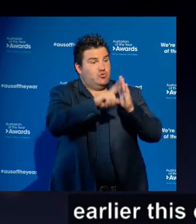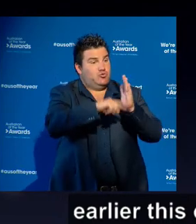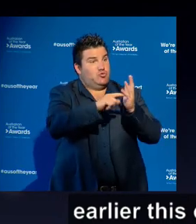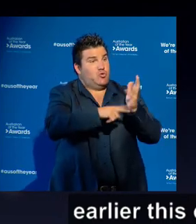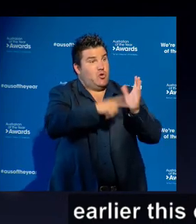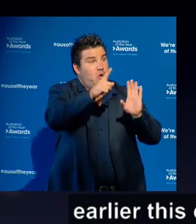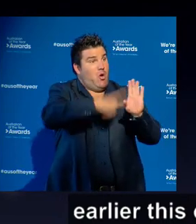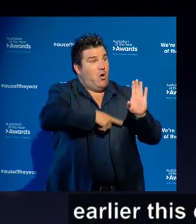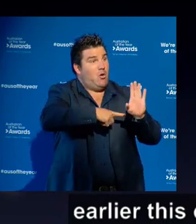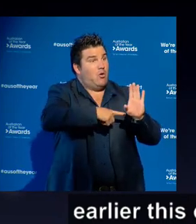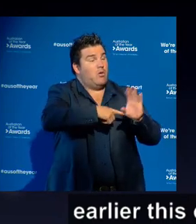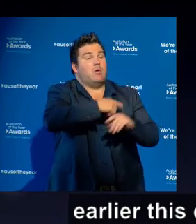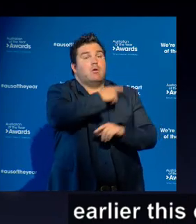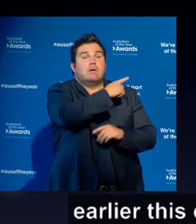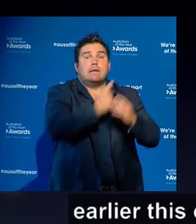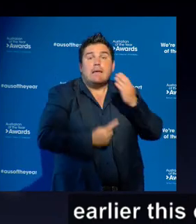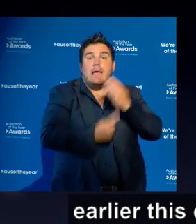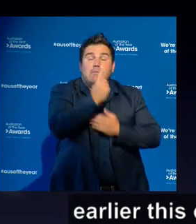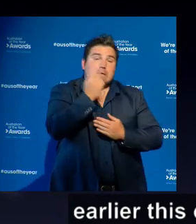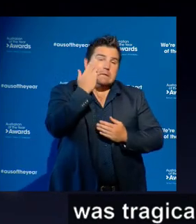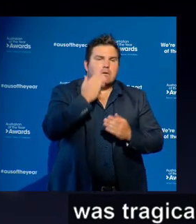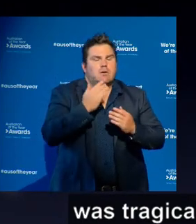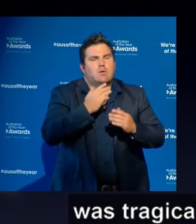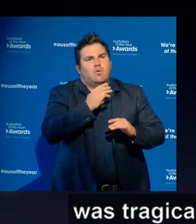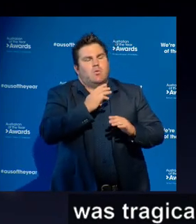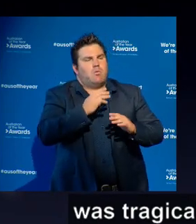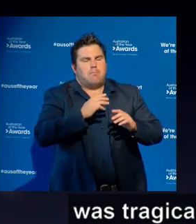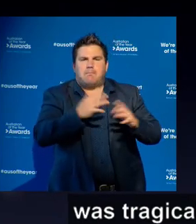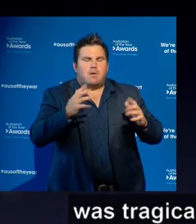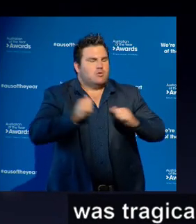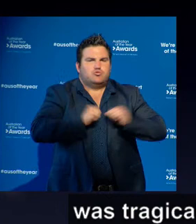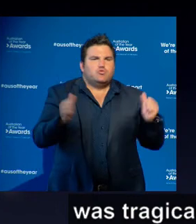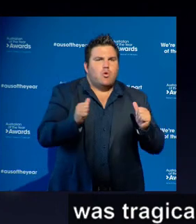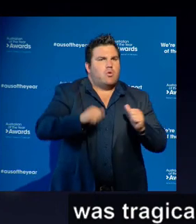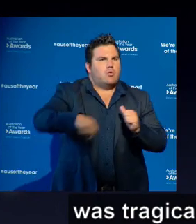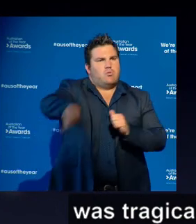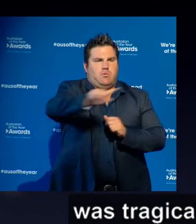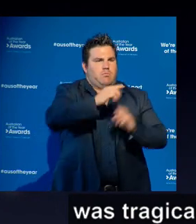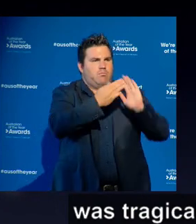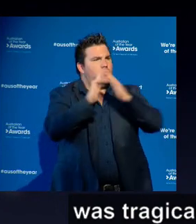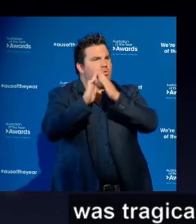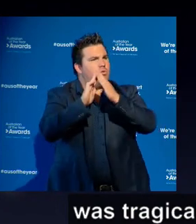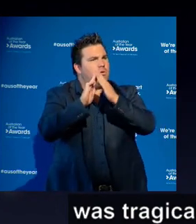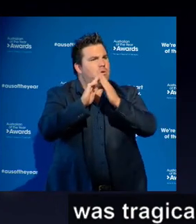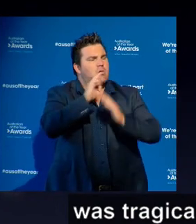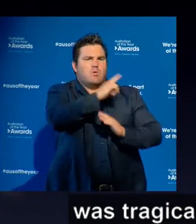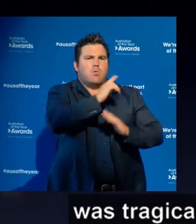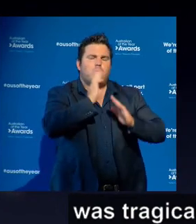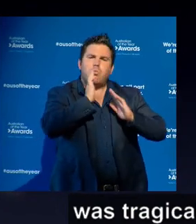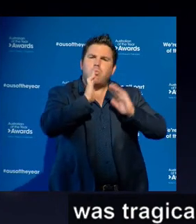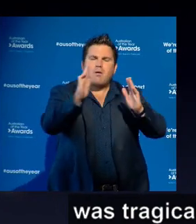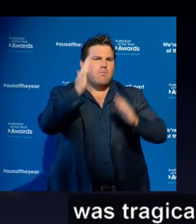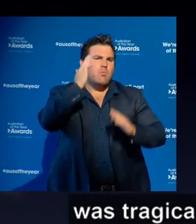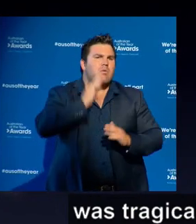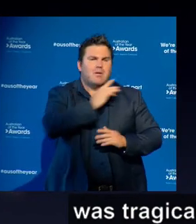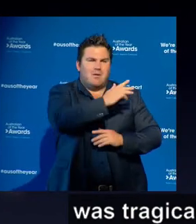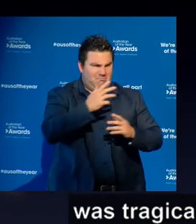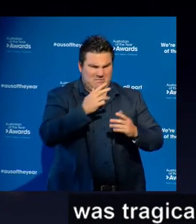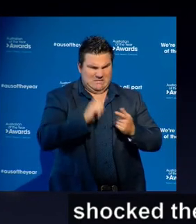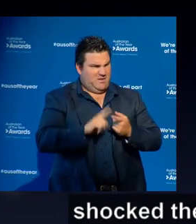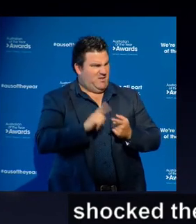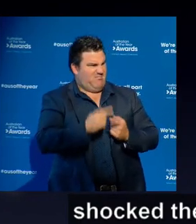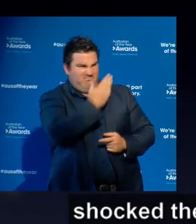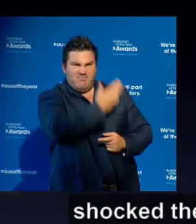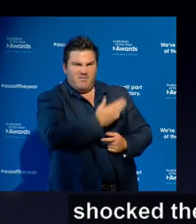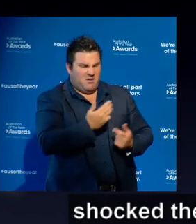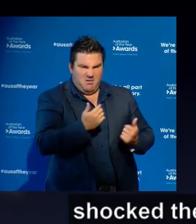death shocked the community. She was a remarkable woman, and there was still so much that she wanted to